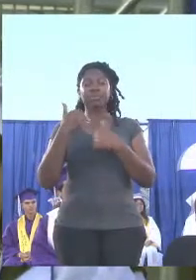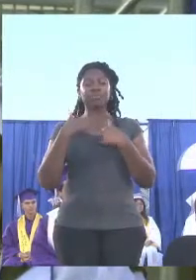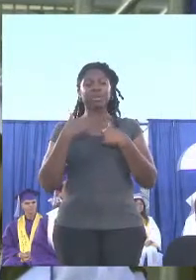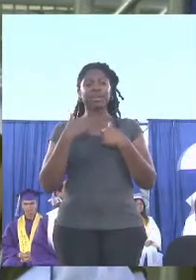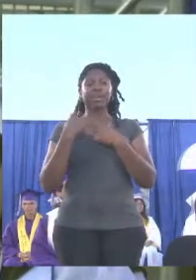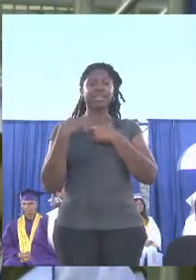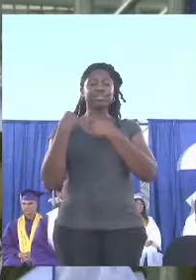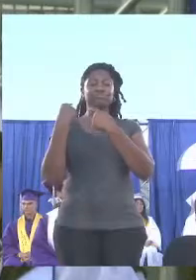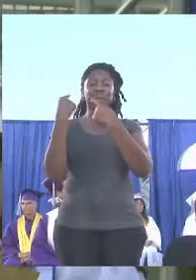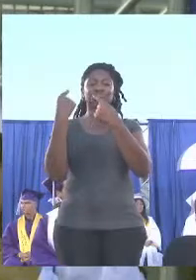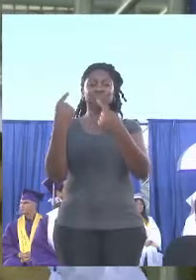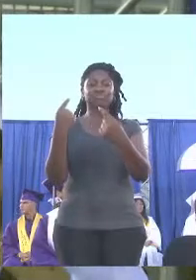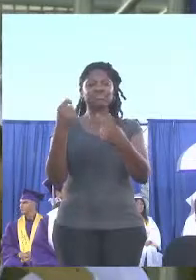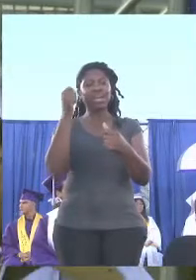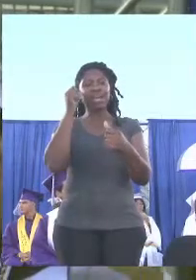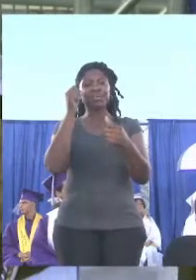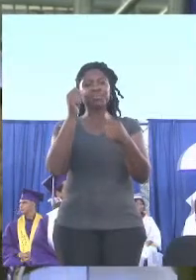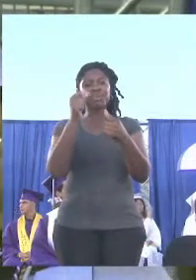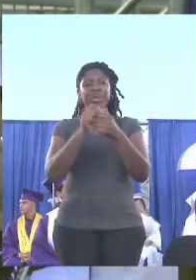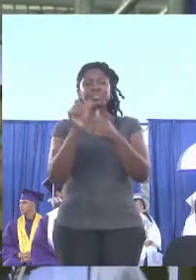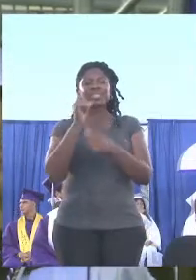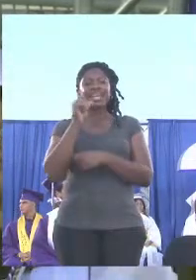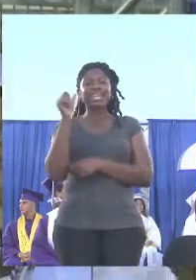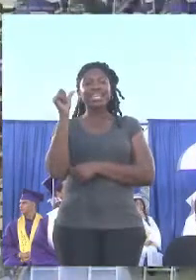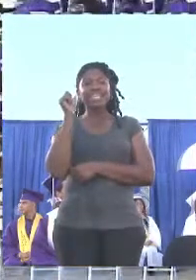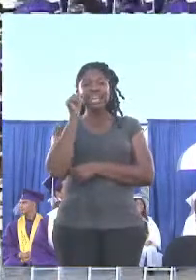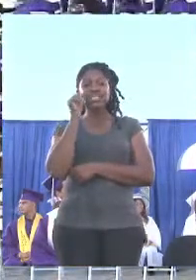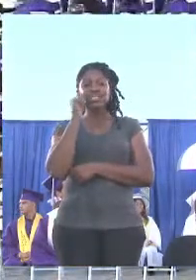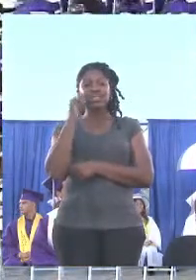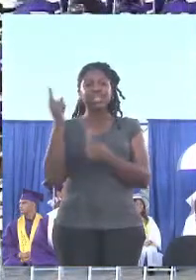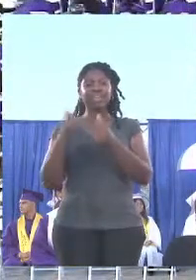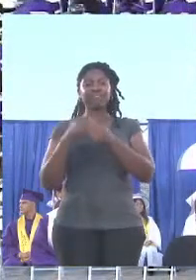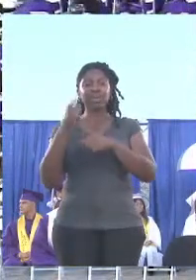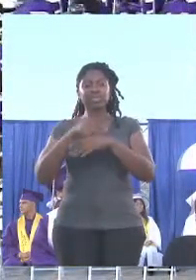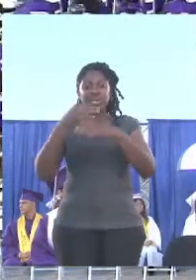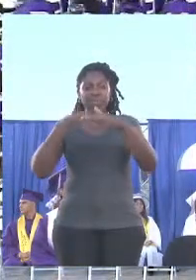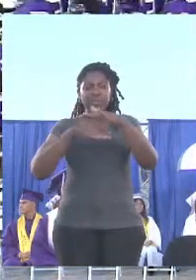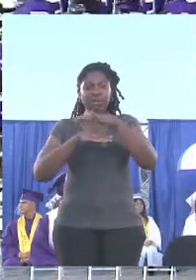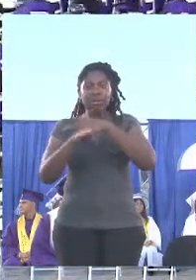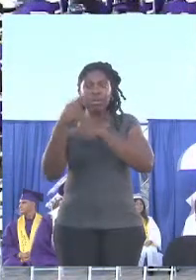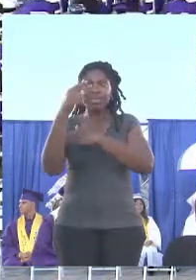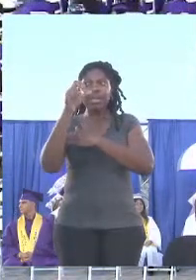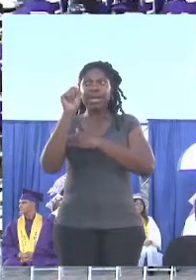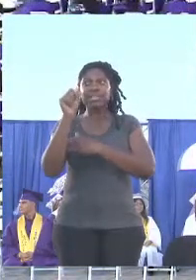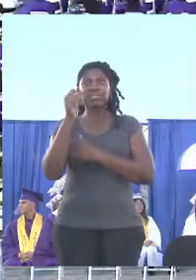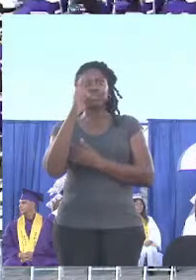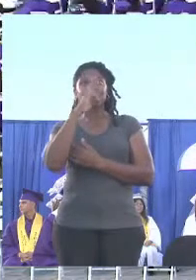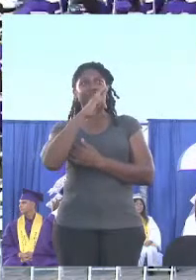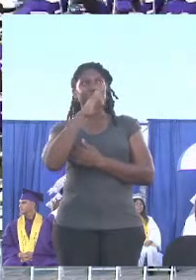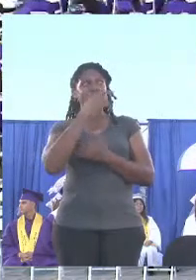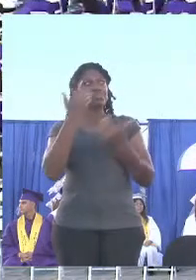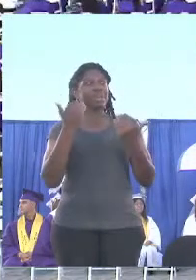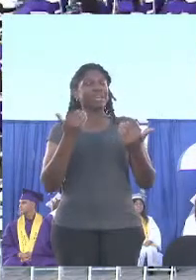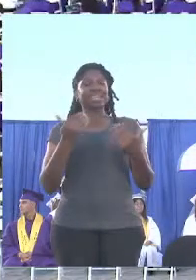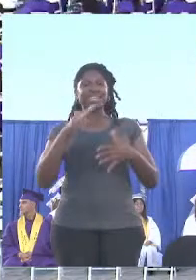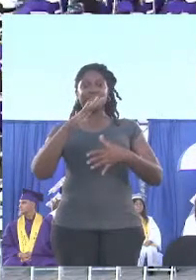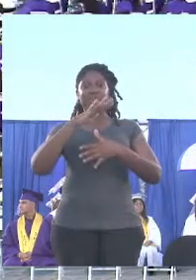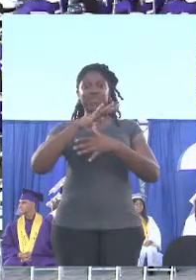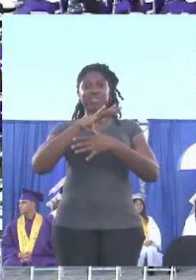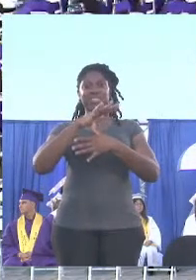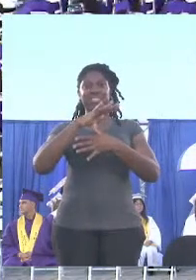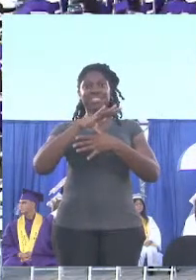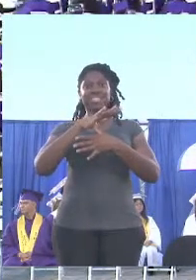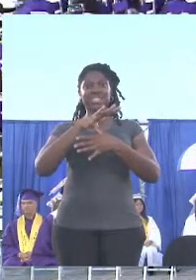yesterday we were a small, wide-eyed freshman stepping foot into Brackenridge for the very first time. Now, here we are, on the cusp of